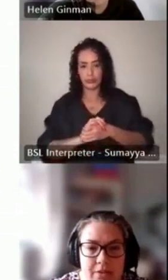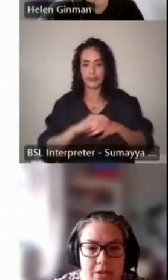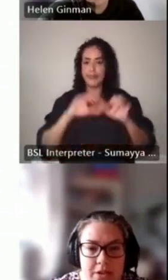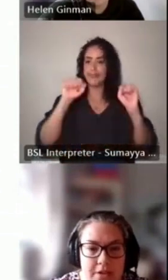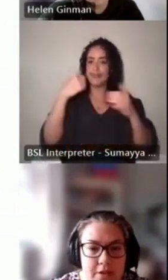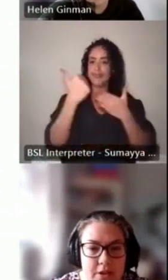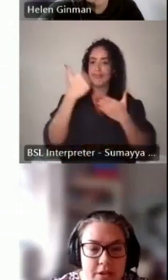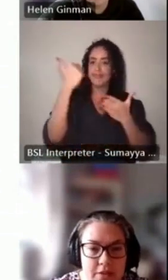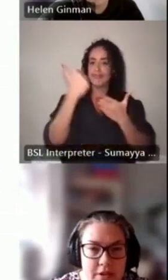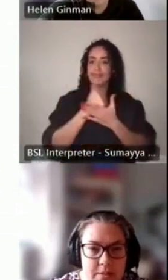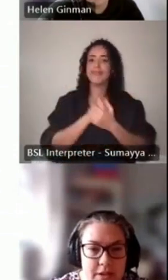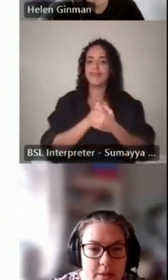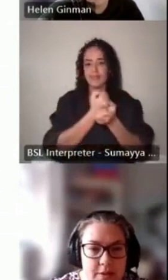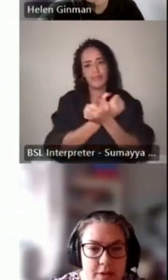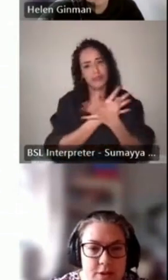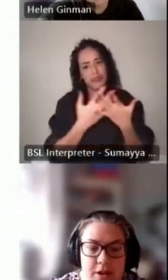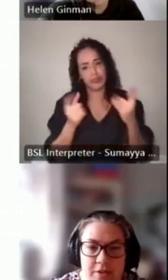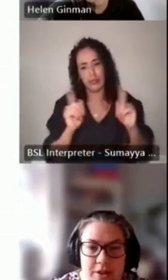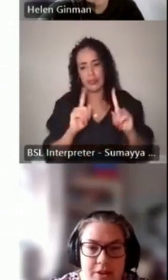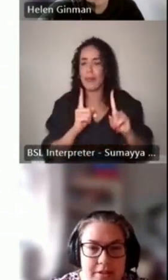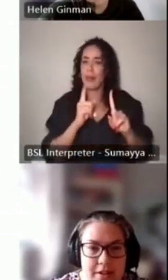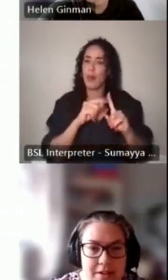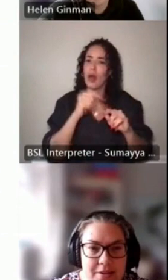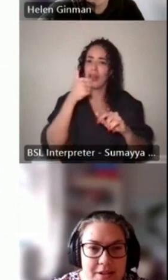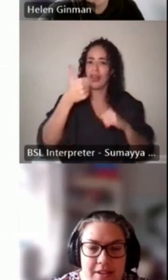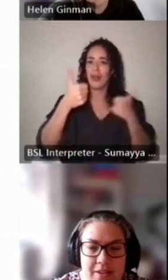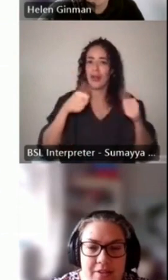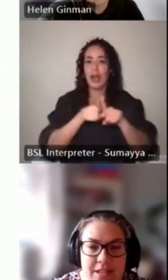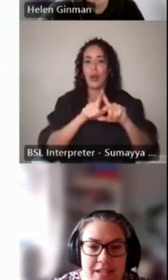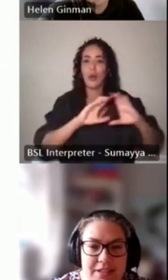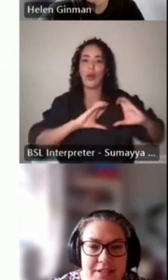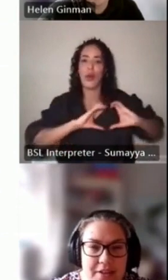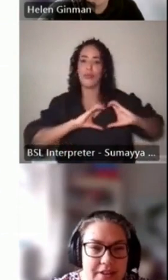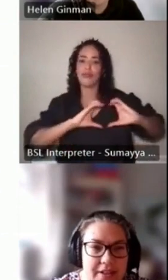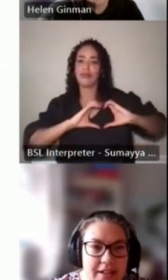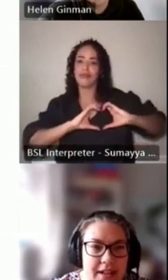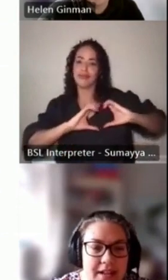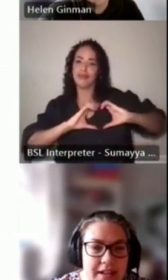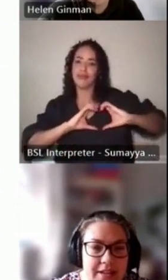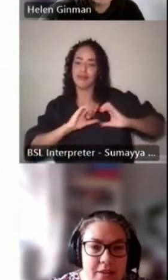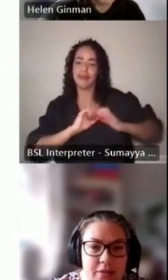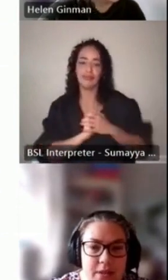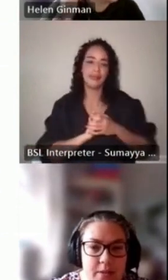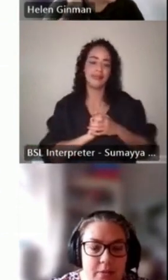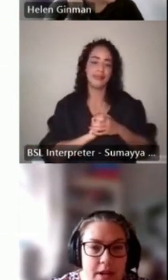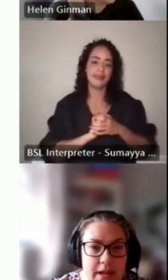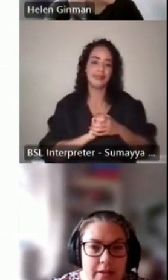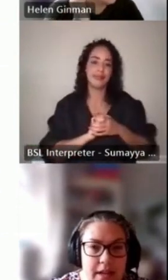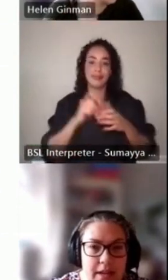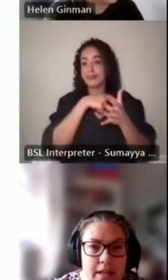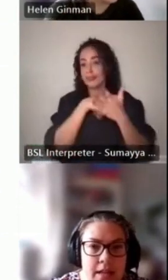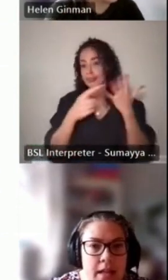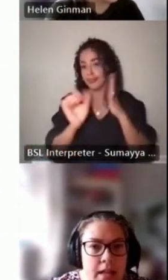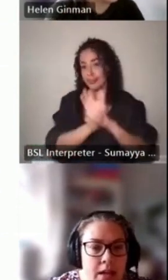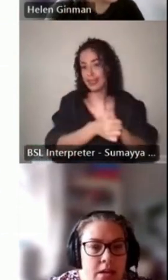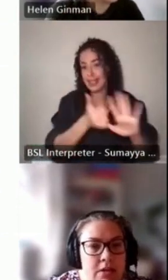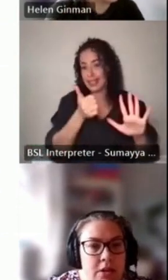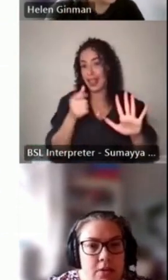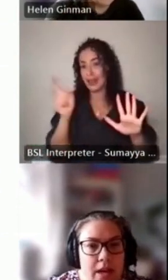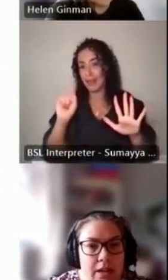Yeah, great. I'm getting lots of thumbs up and a few love hearts. So obviously these are skills that people like